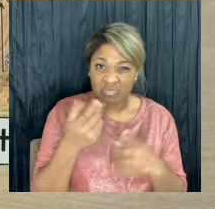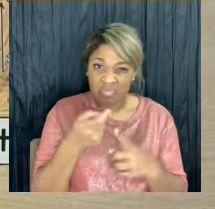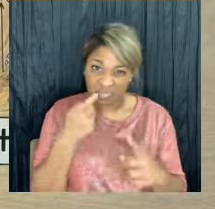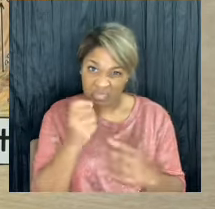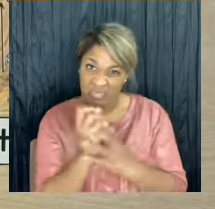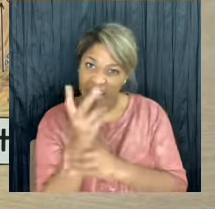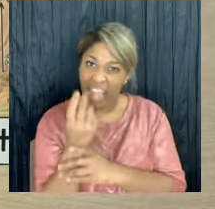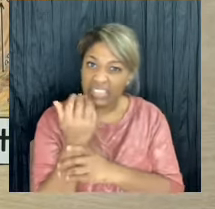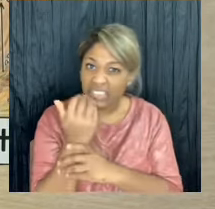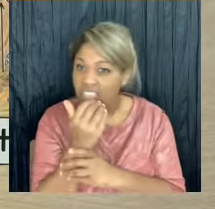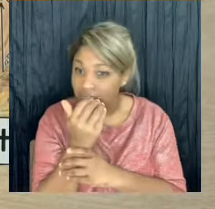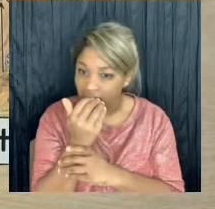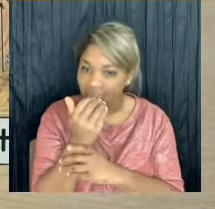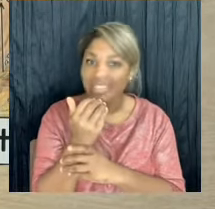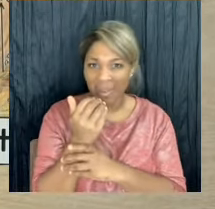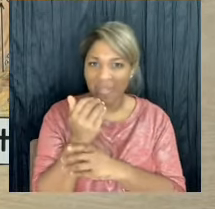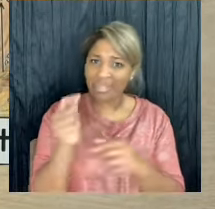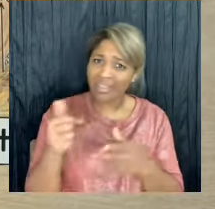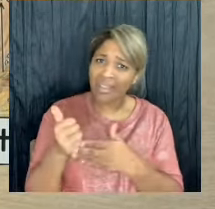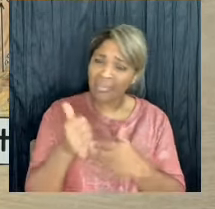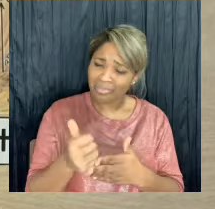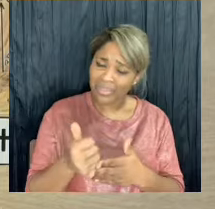The plants are helping.